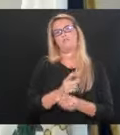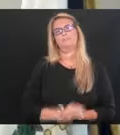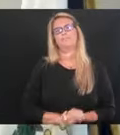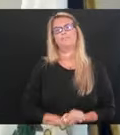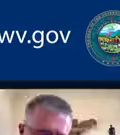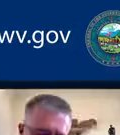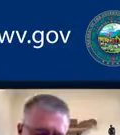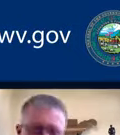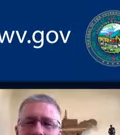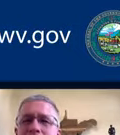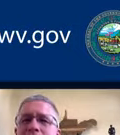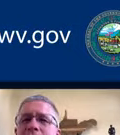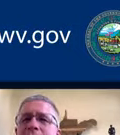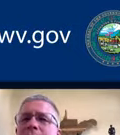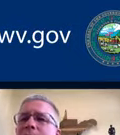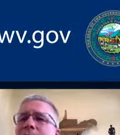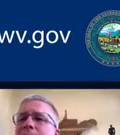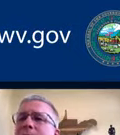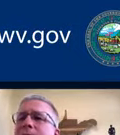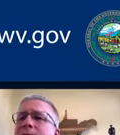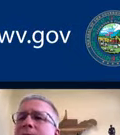June. Governor, I'll turn it back to you.